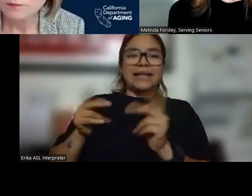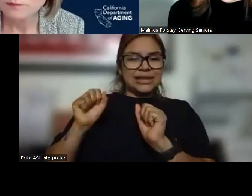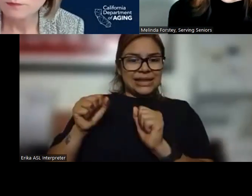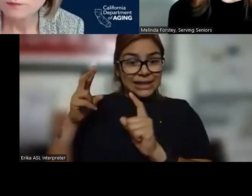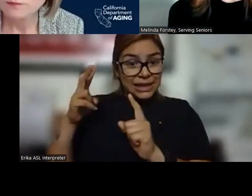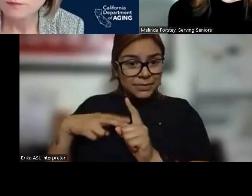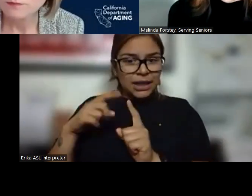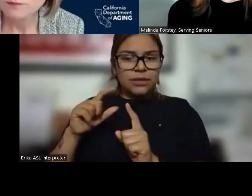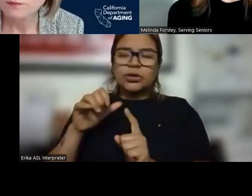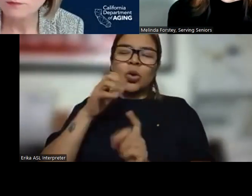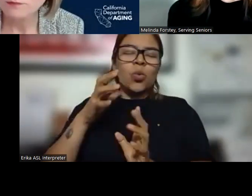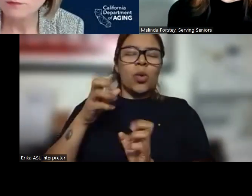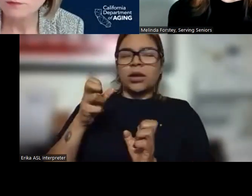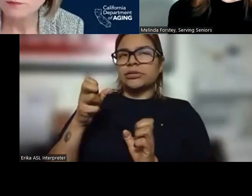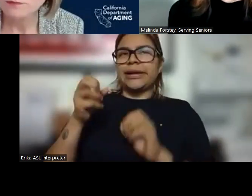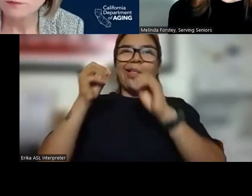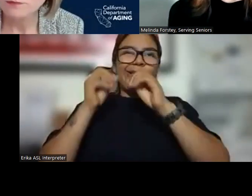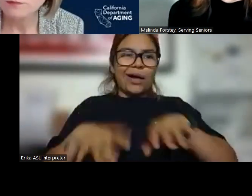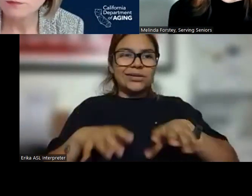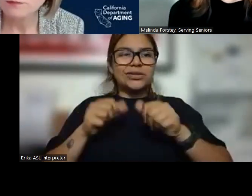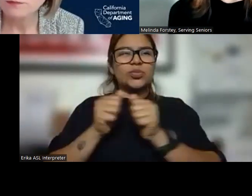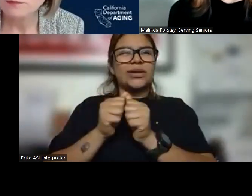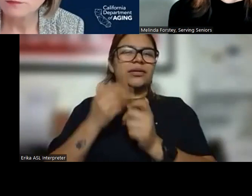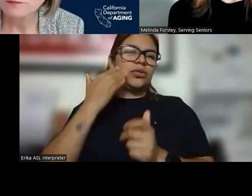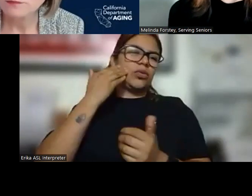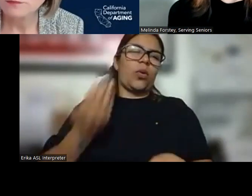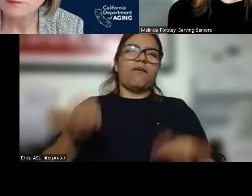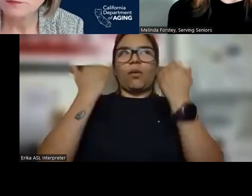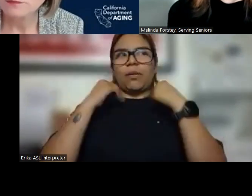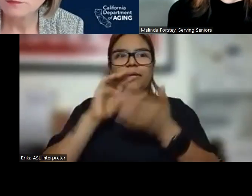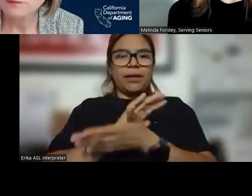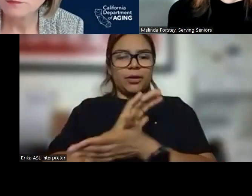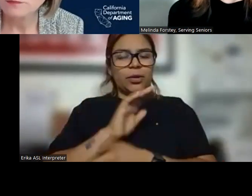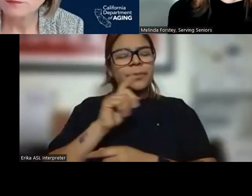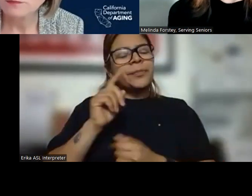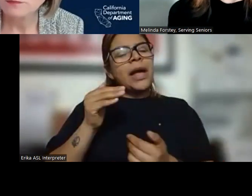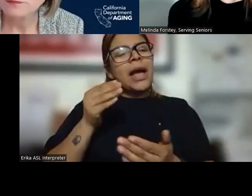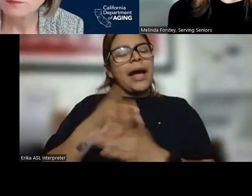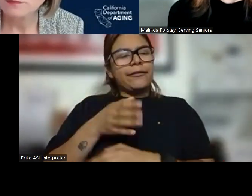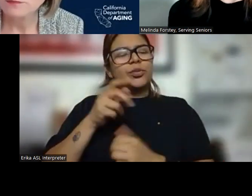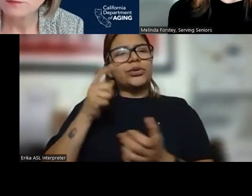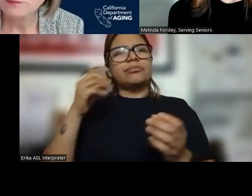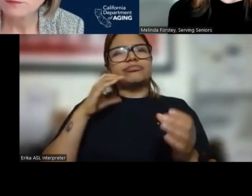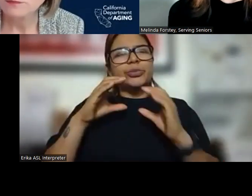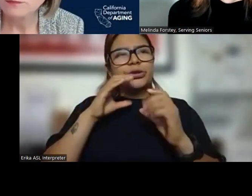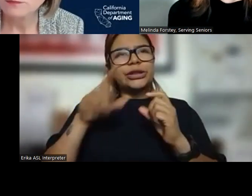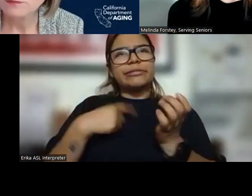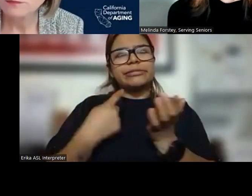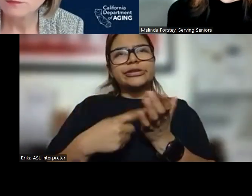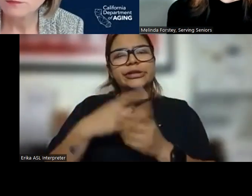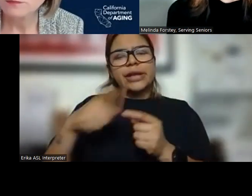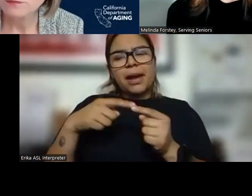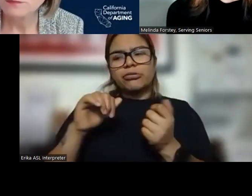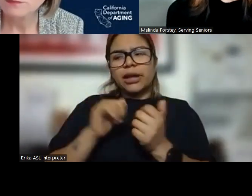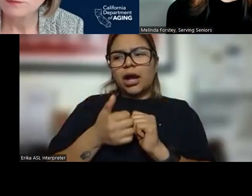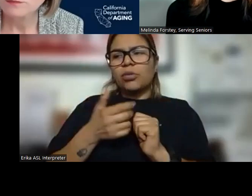get people lost in the weeds of paperwork. And then we have a conversation about their ability to, their confidence